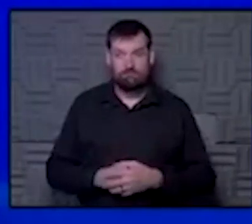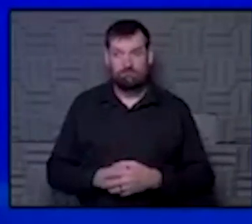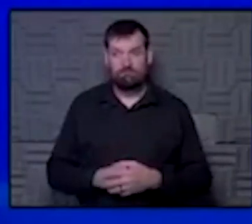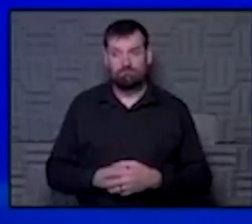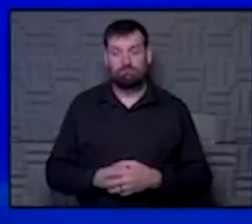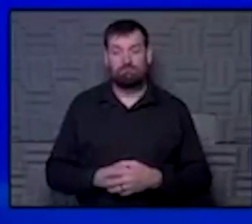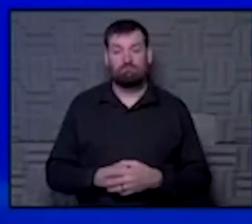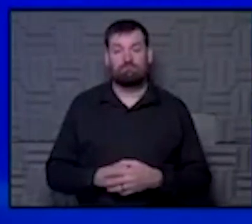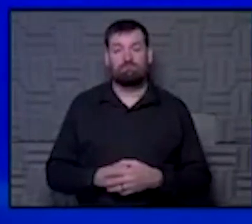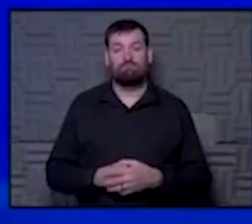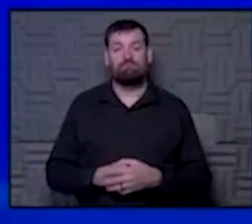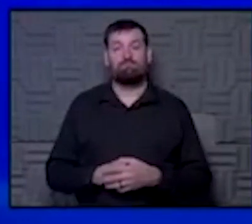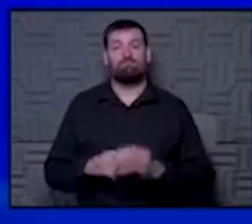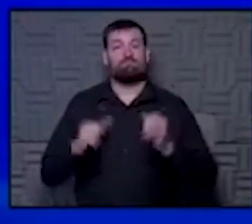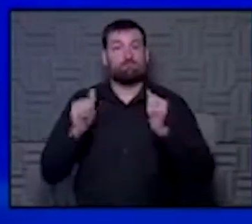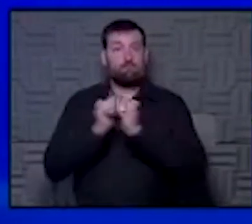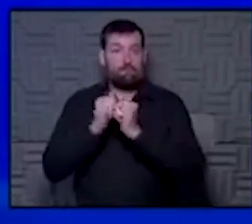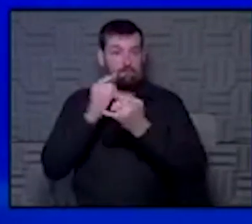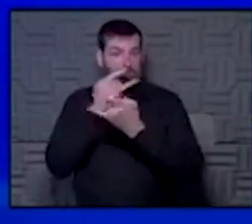With masks on,